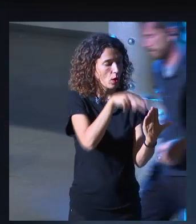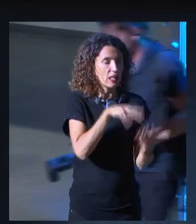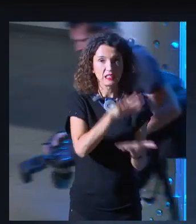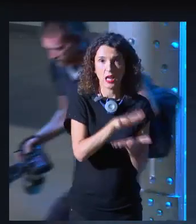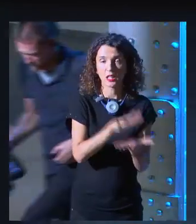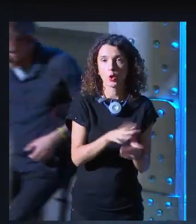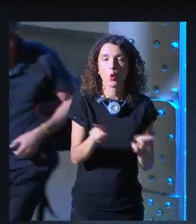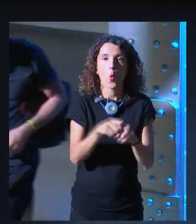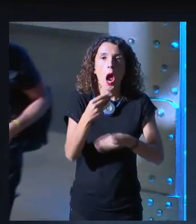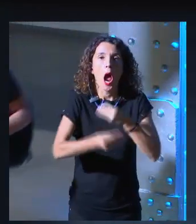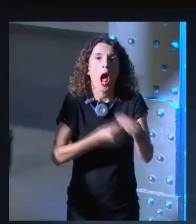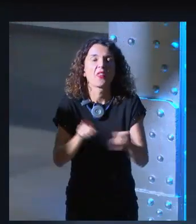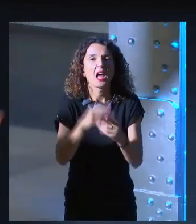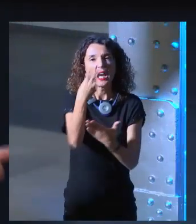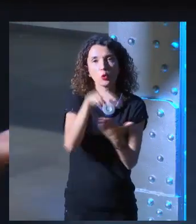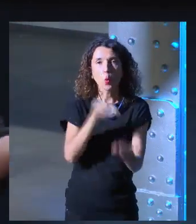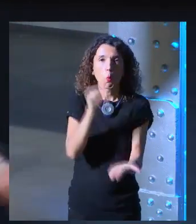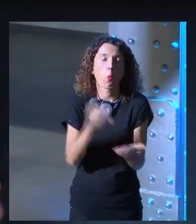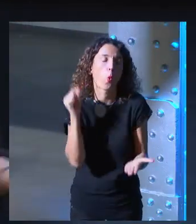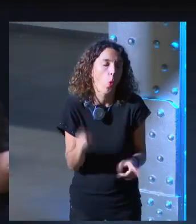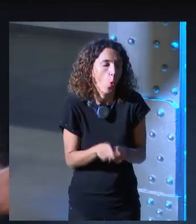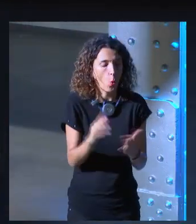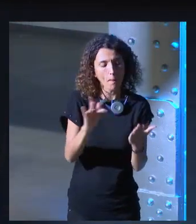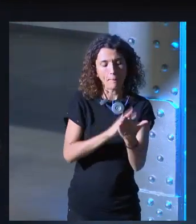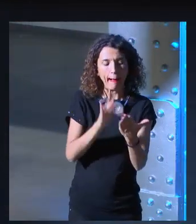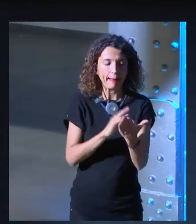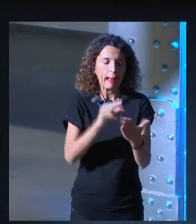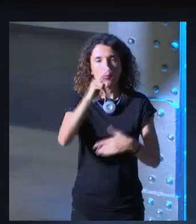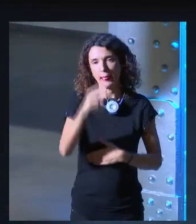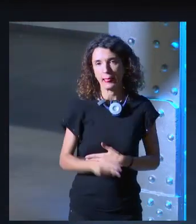or just read every other page, if it's a kind of airport thriller or